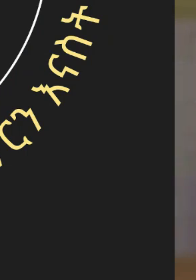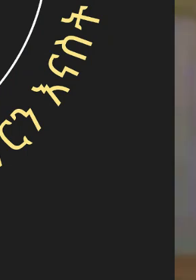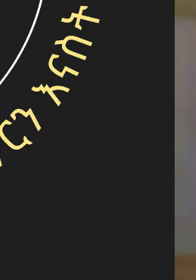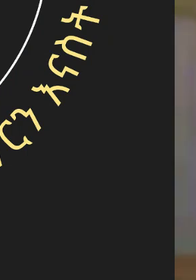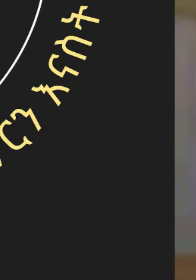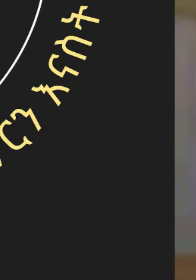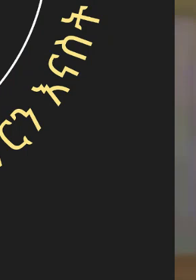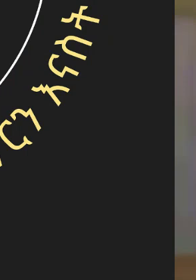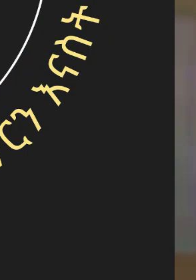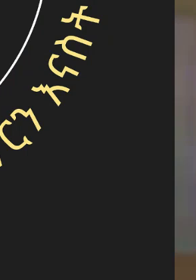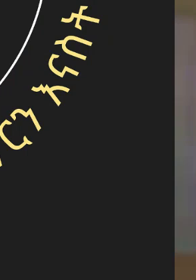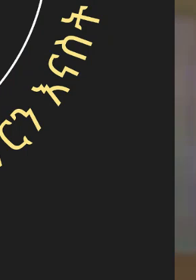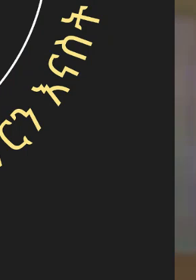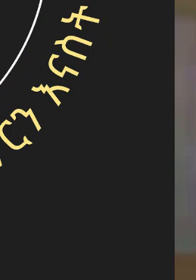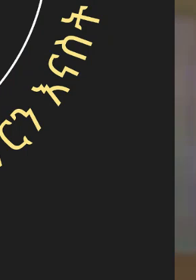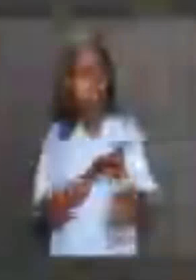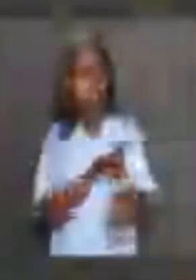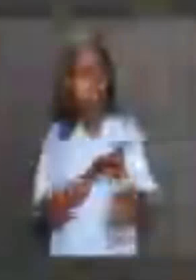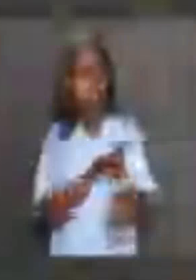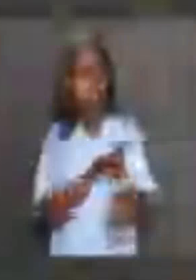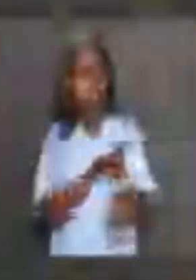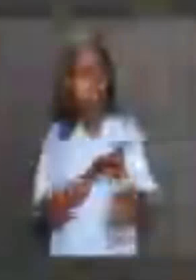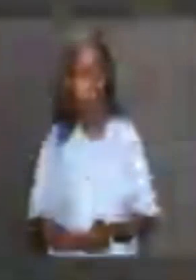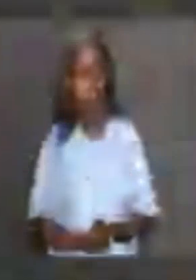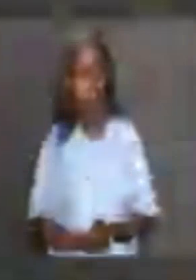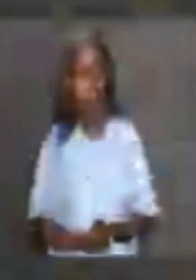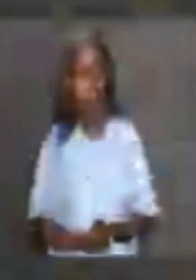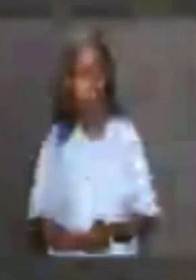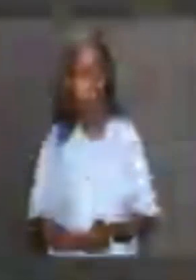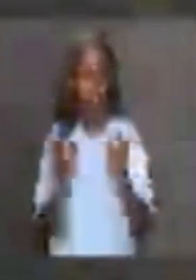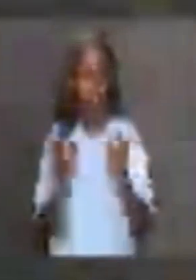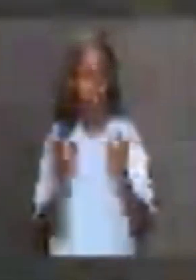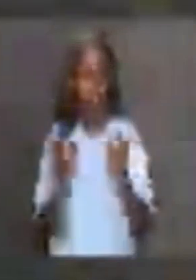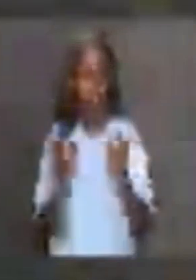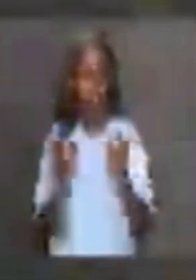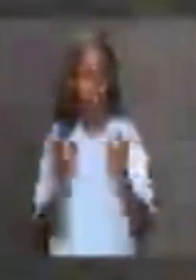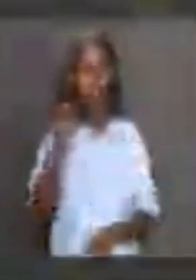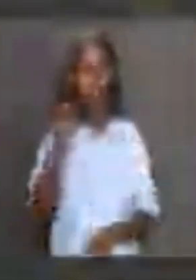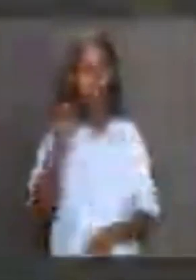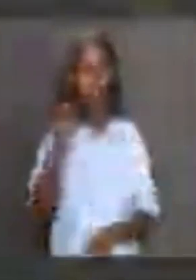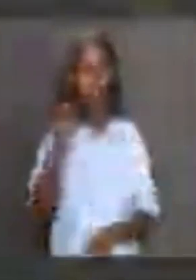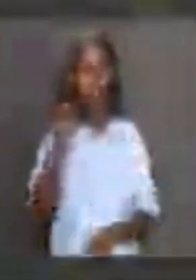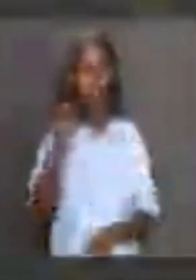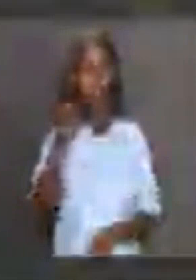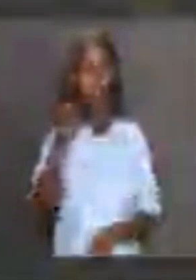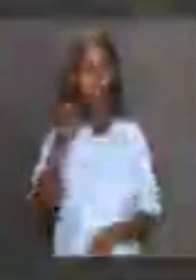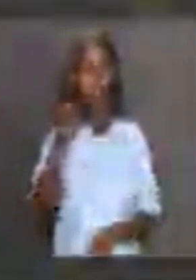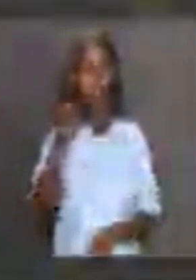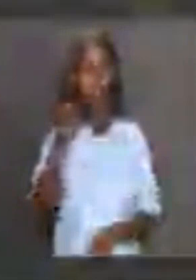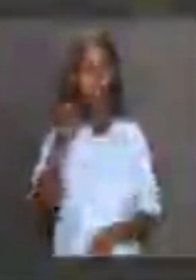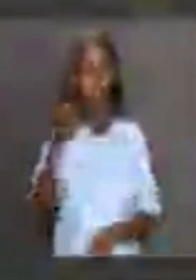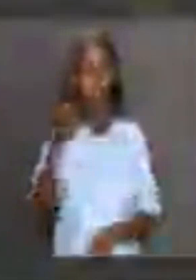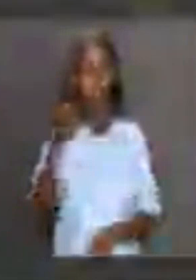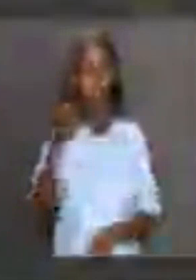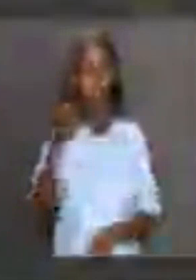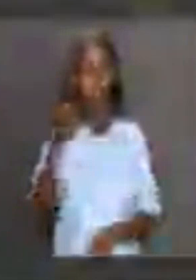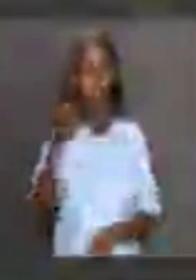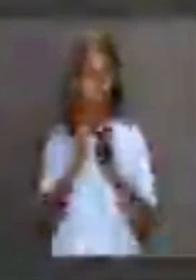far? The set of natural numbers includes all